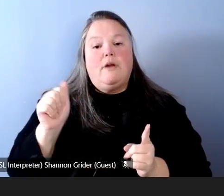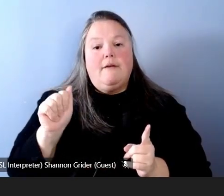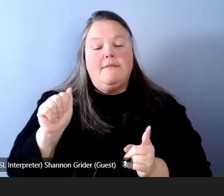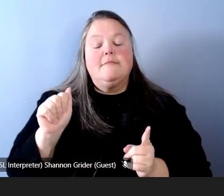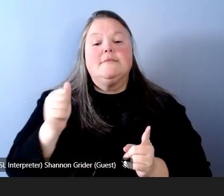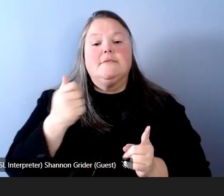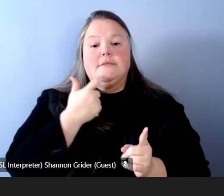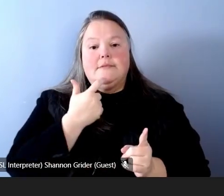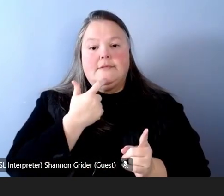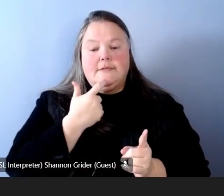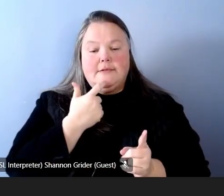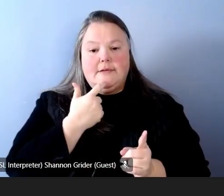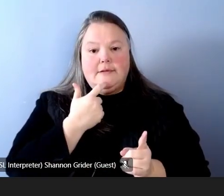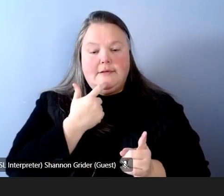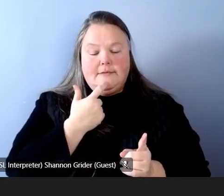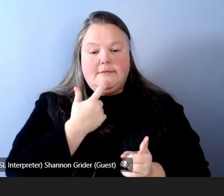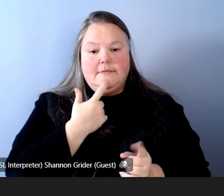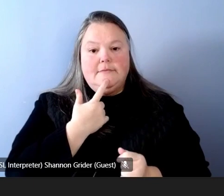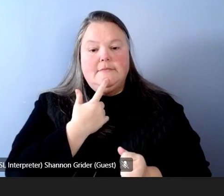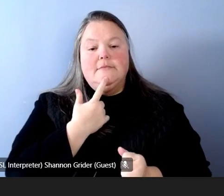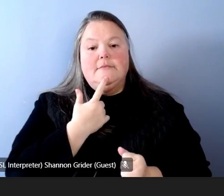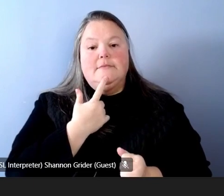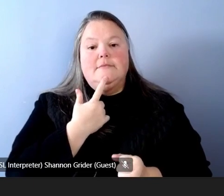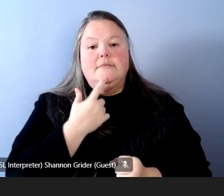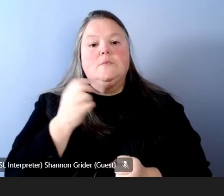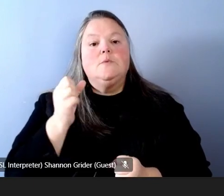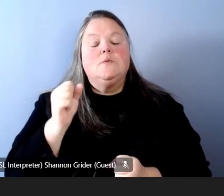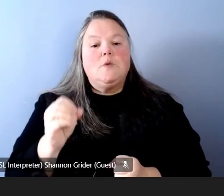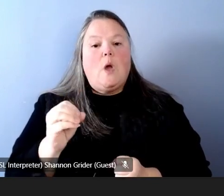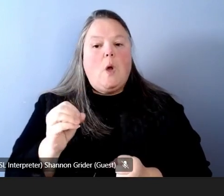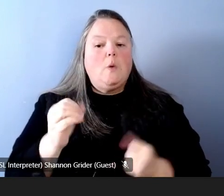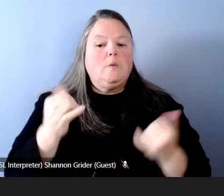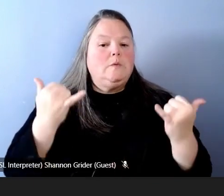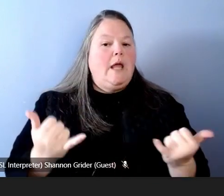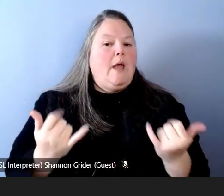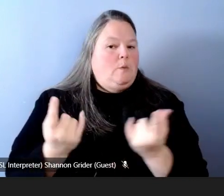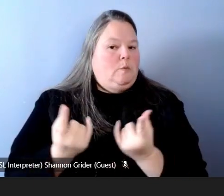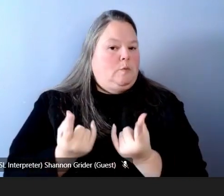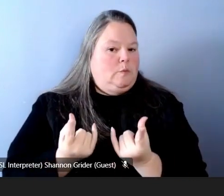So I guess the question is where to go from here.